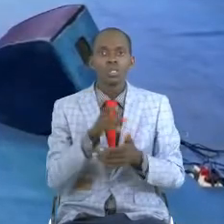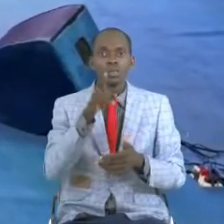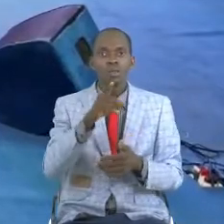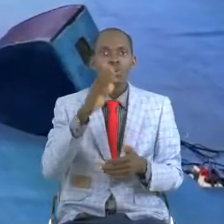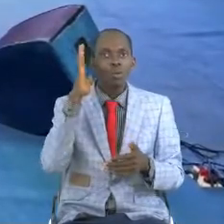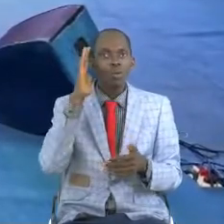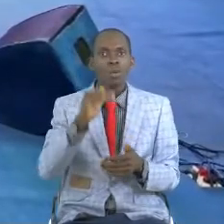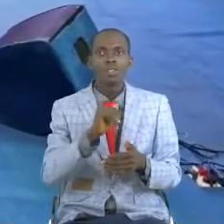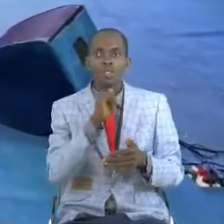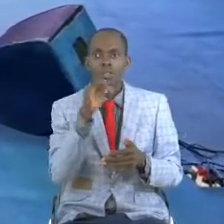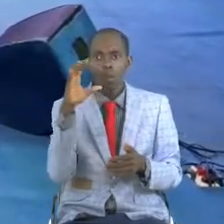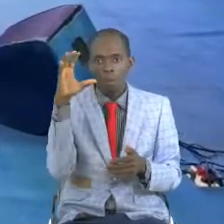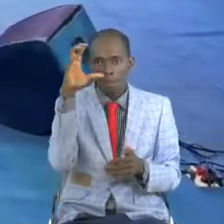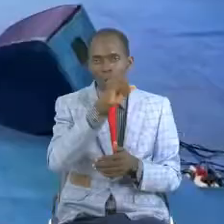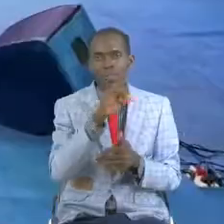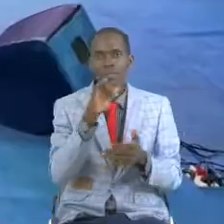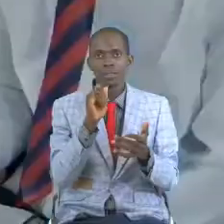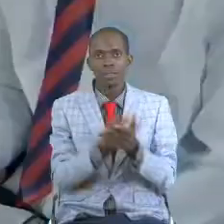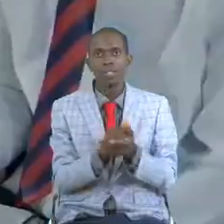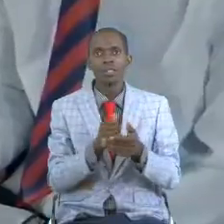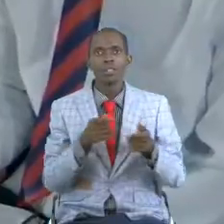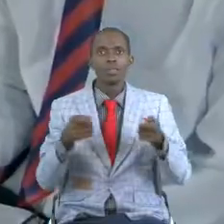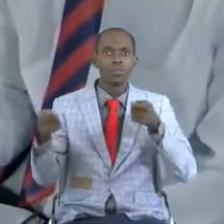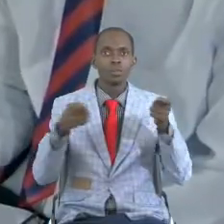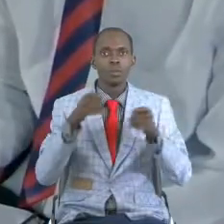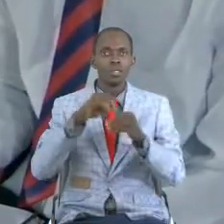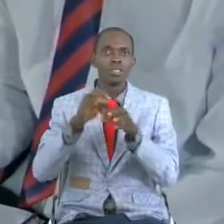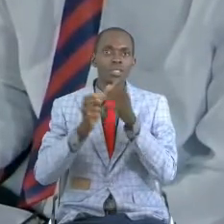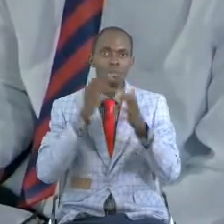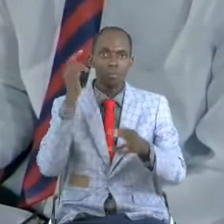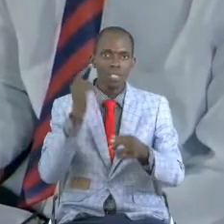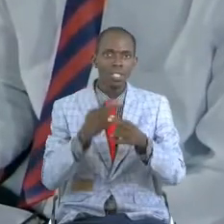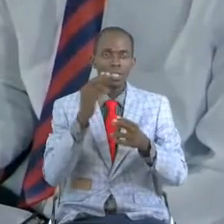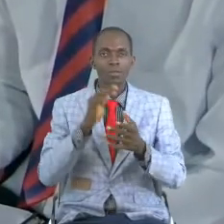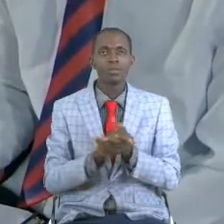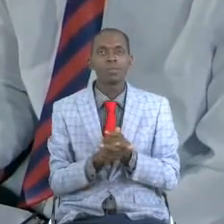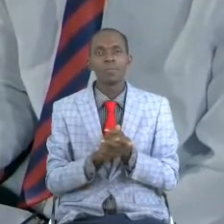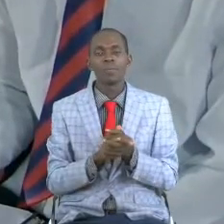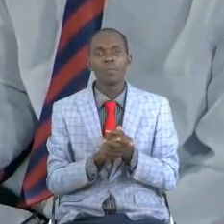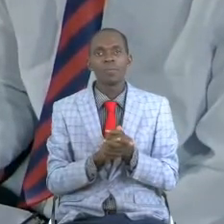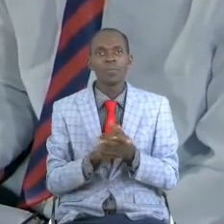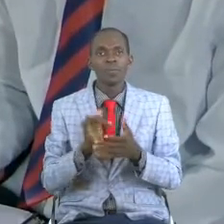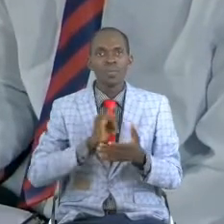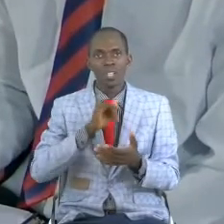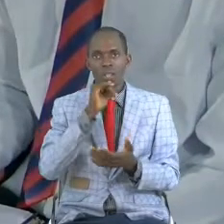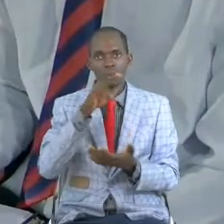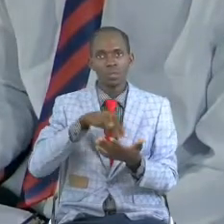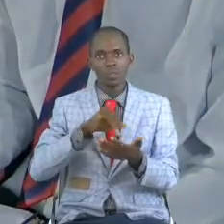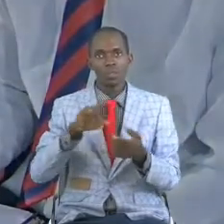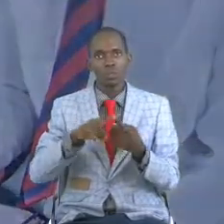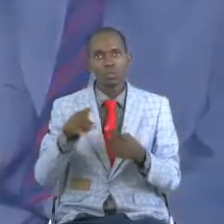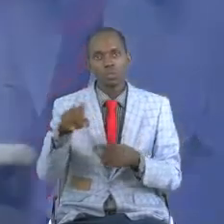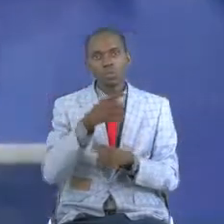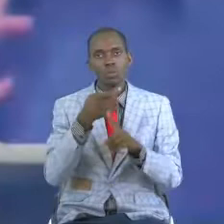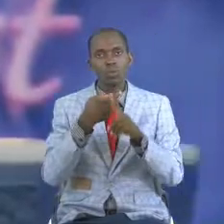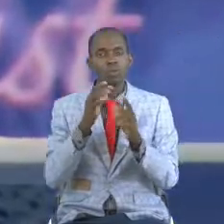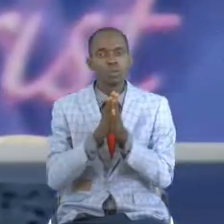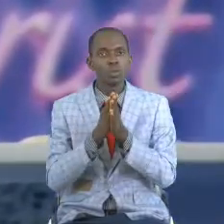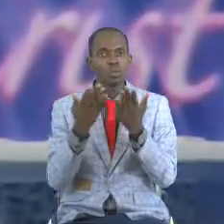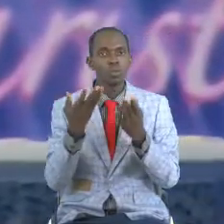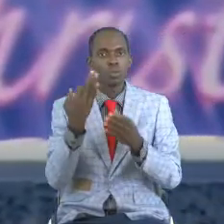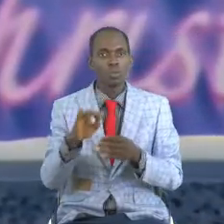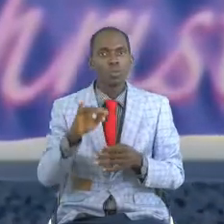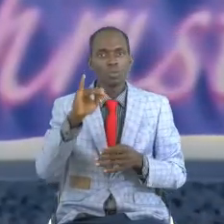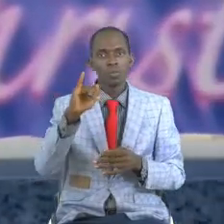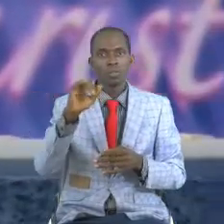that dominion in Jesus' name. I'm reading to you from Isaiah chapter